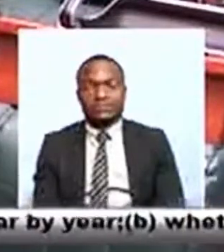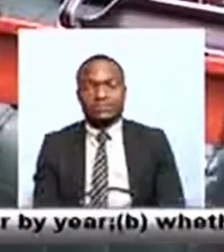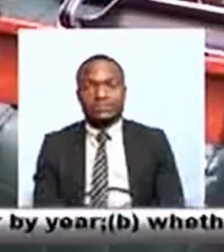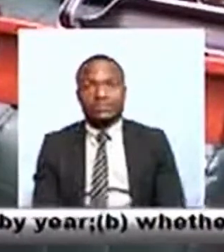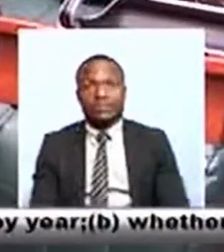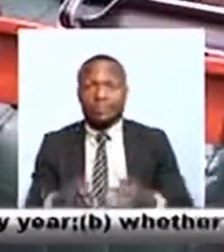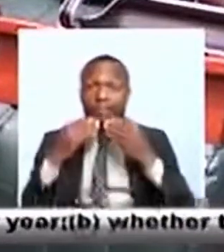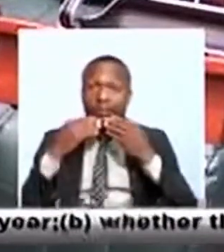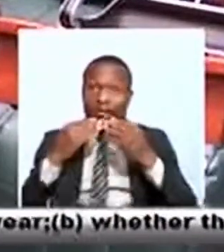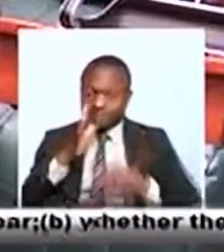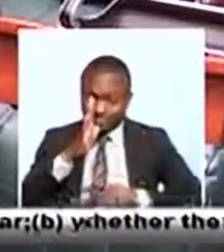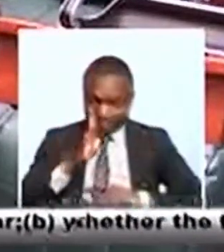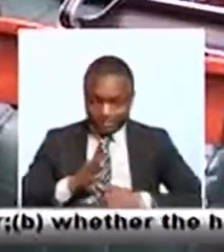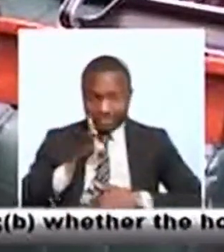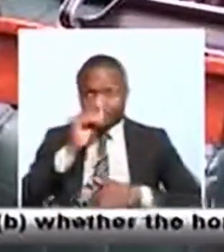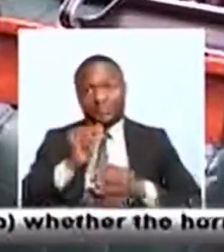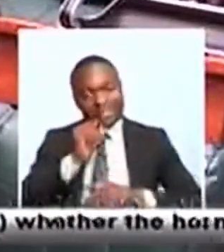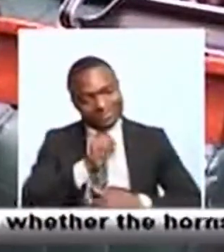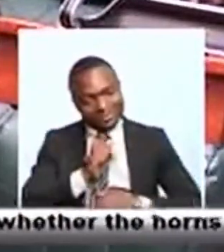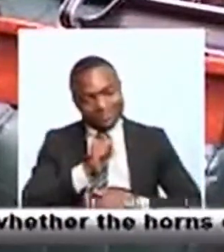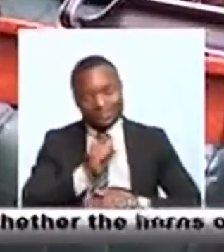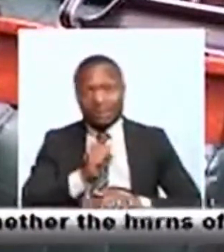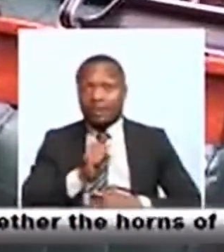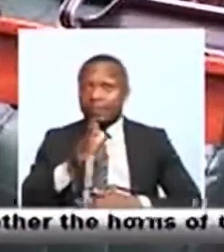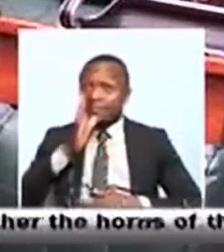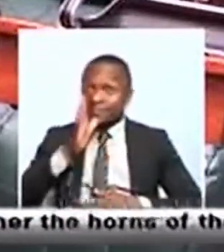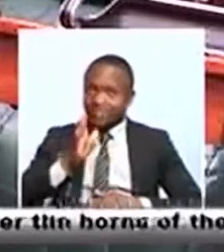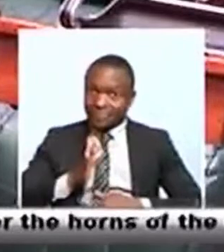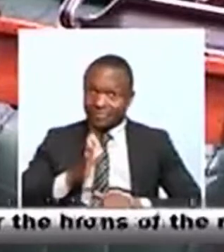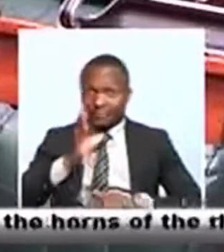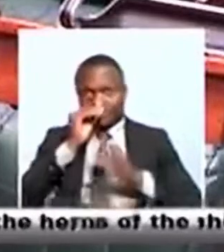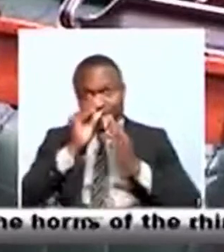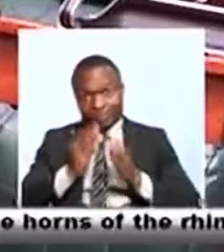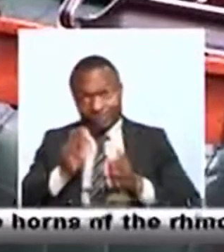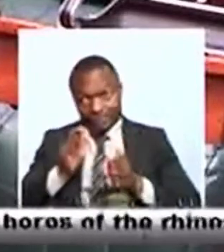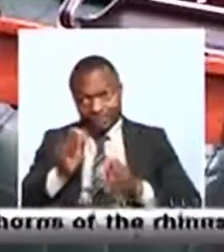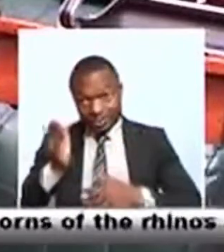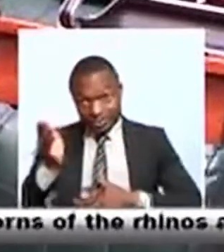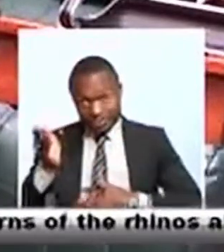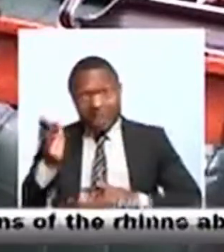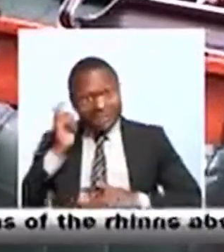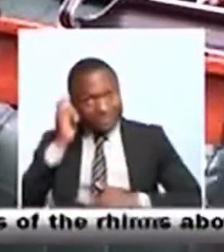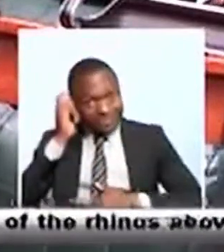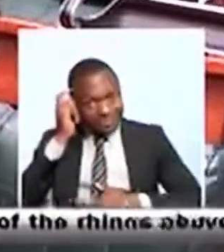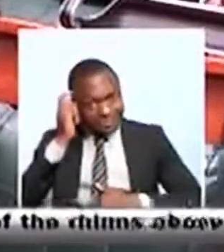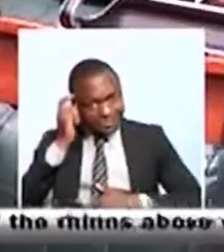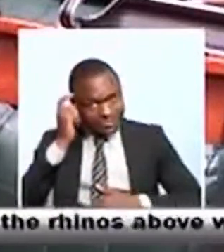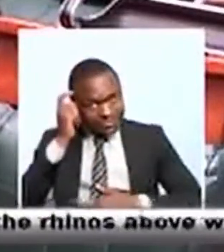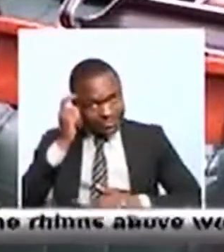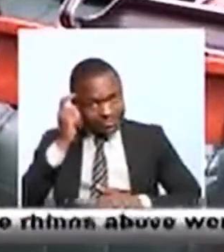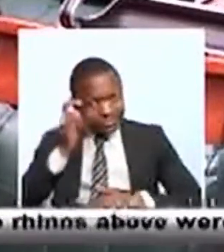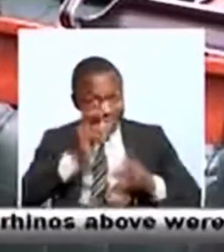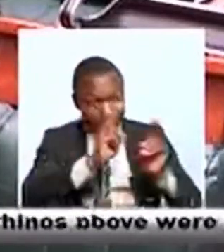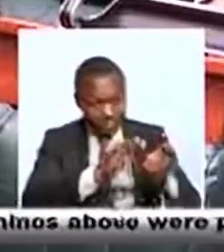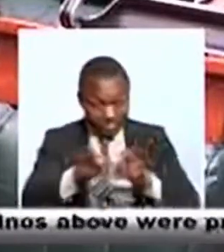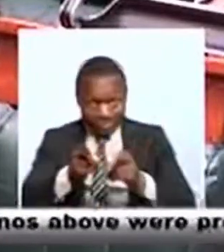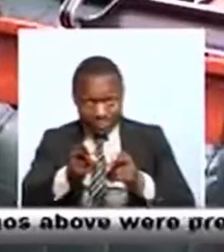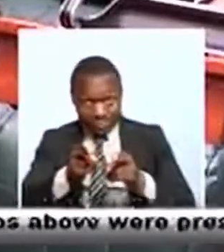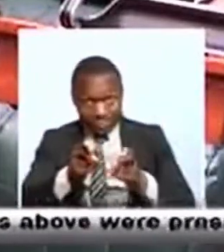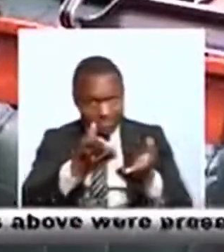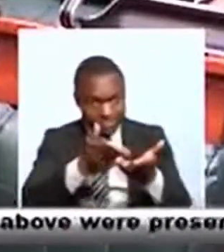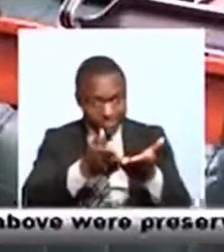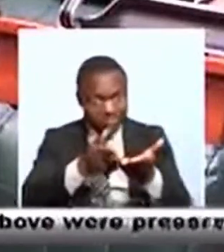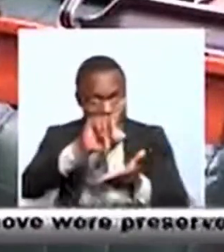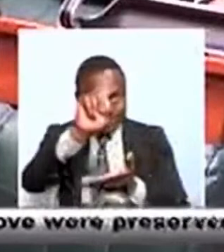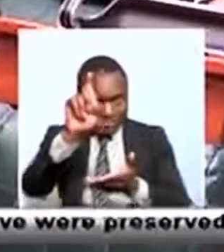Thank you, Madam Speaker, and sorry for that. Madam Speaker, I think the answer to that would be